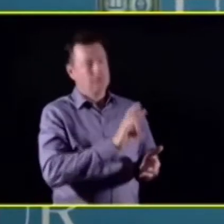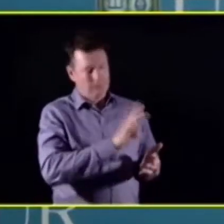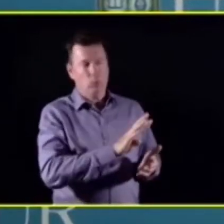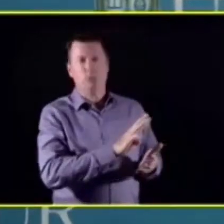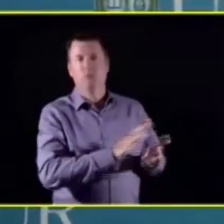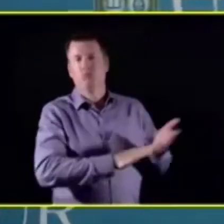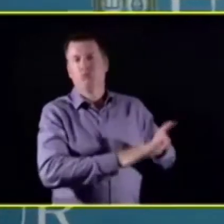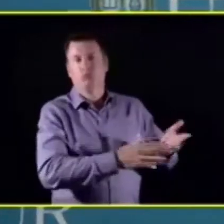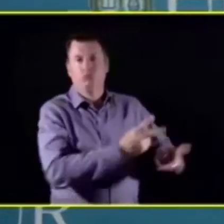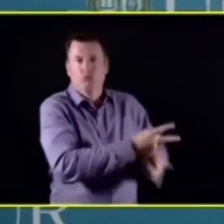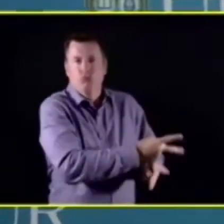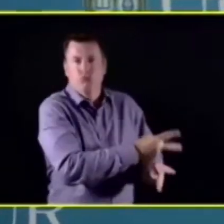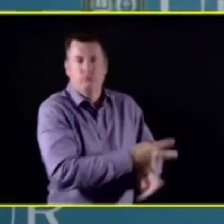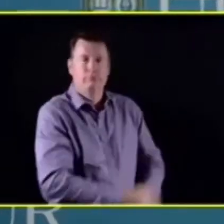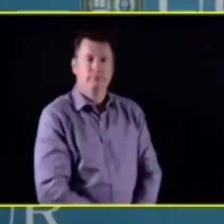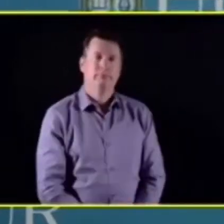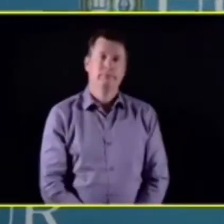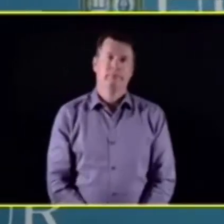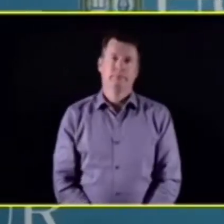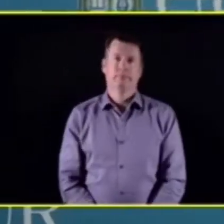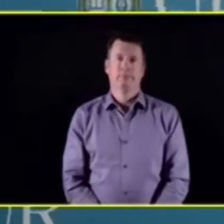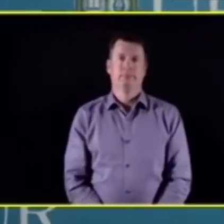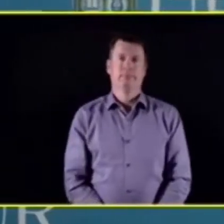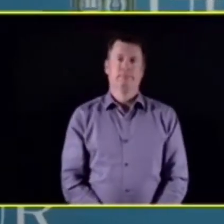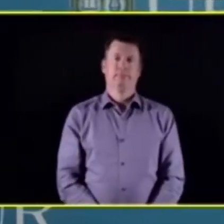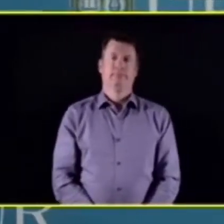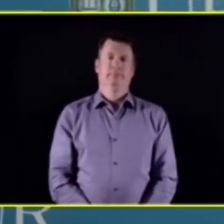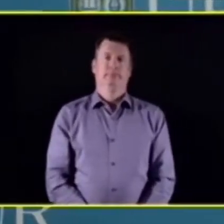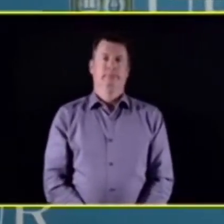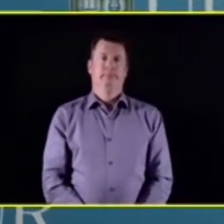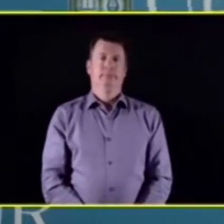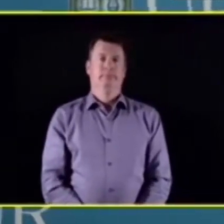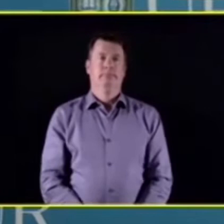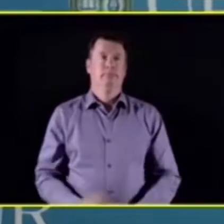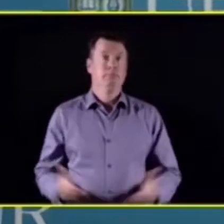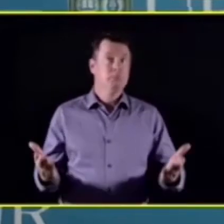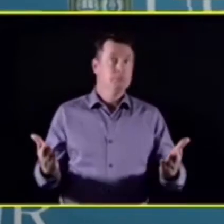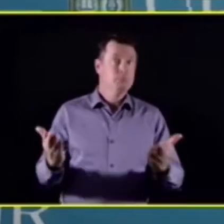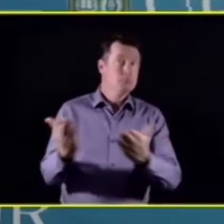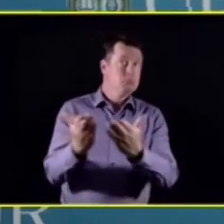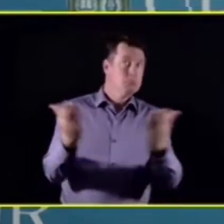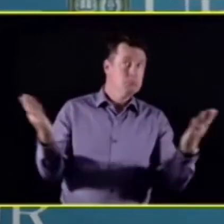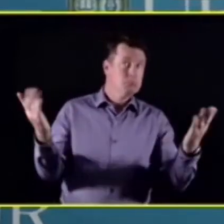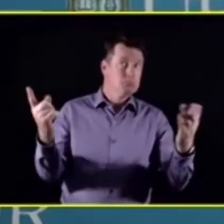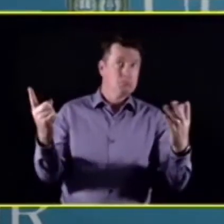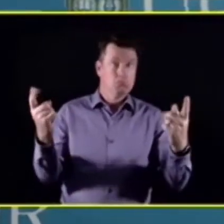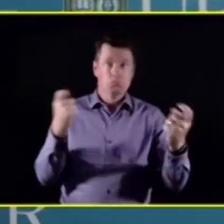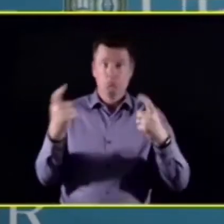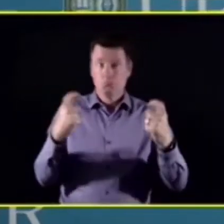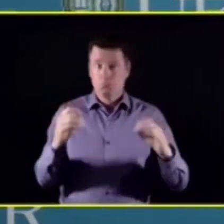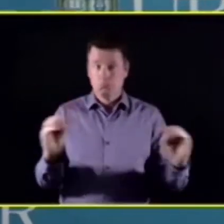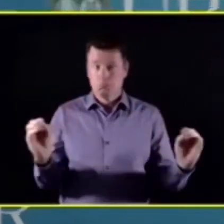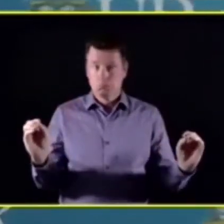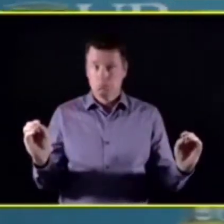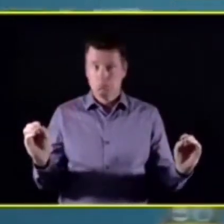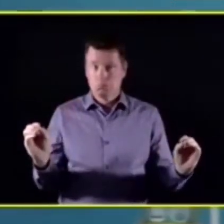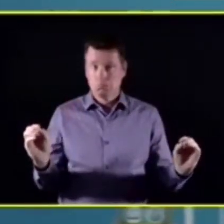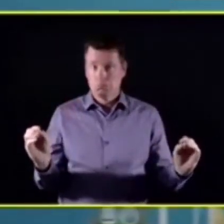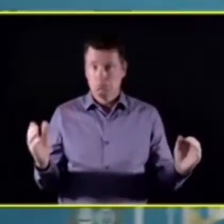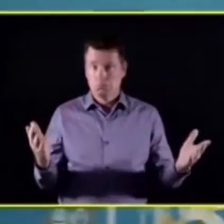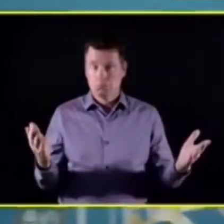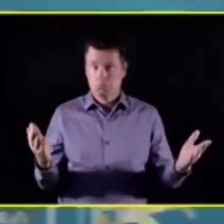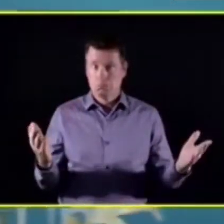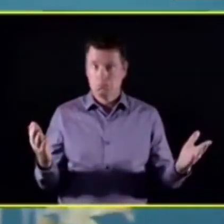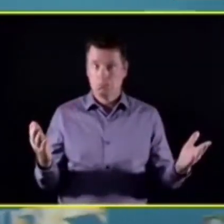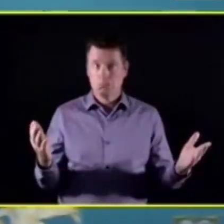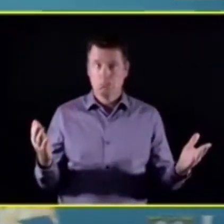Barish or our experts? No, I'm good. Thank you. And how about you, Brett? I'd love to know from the hospital